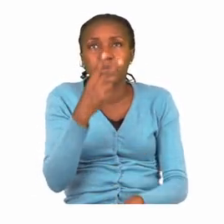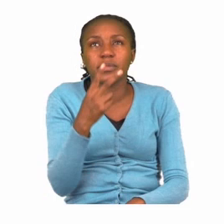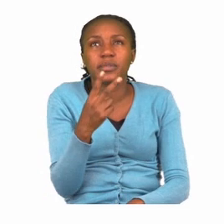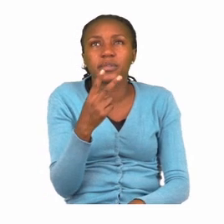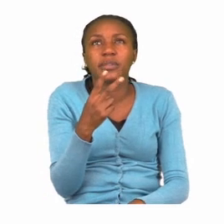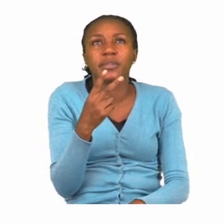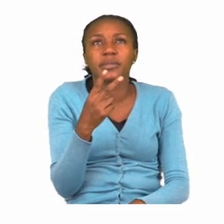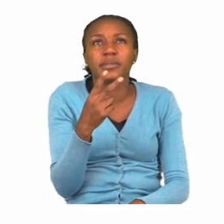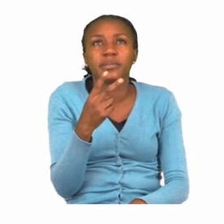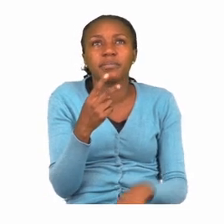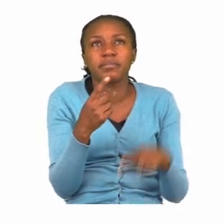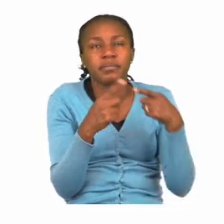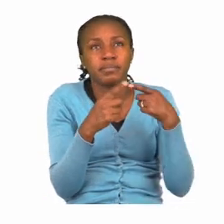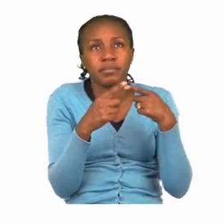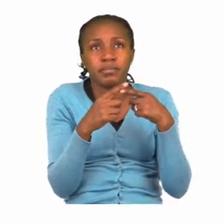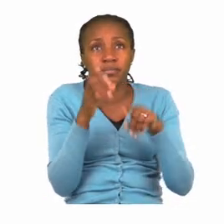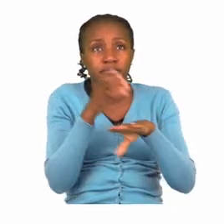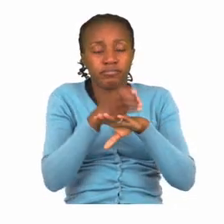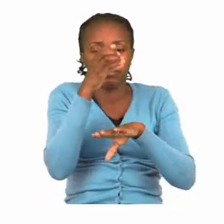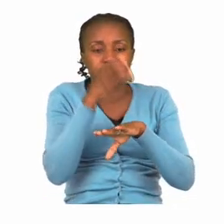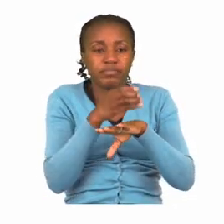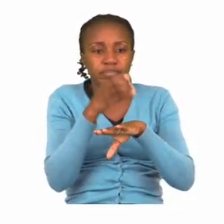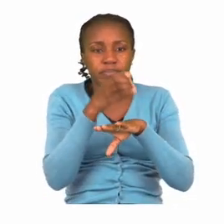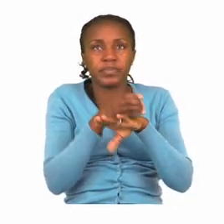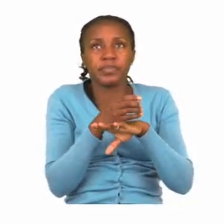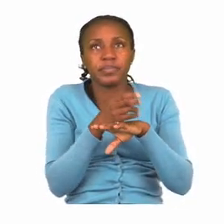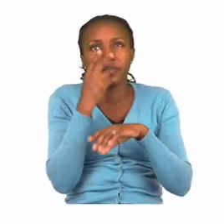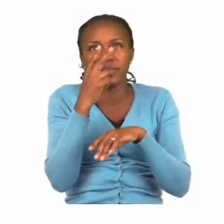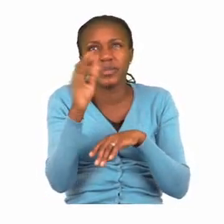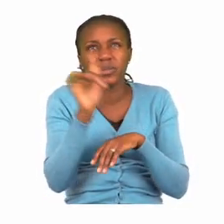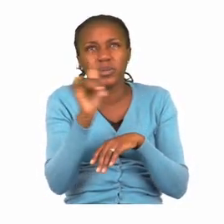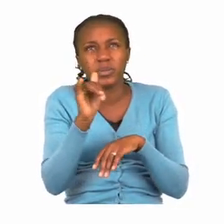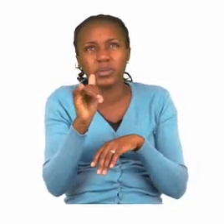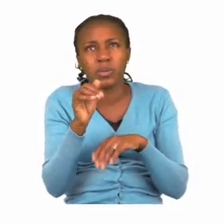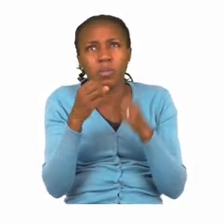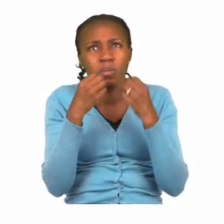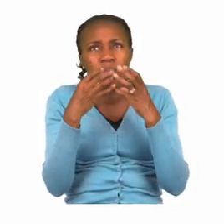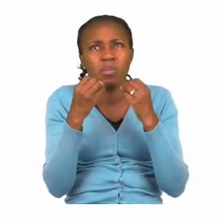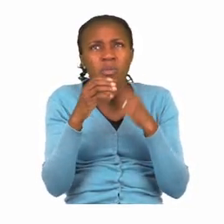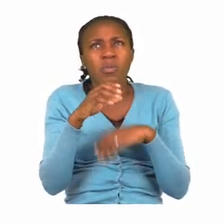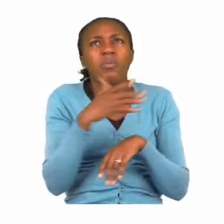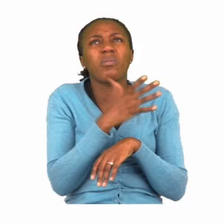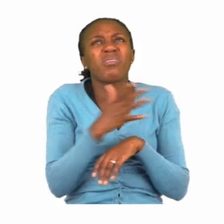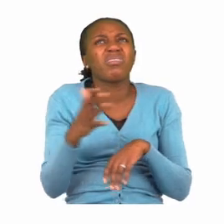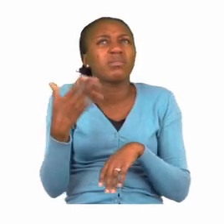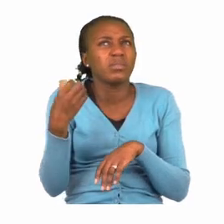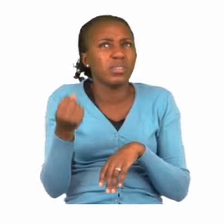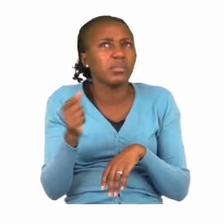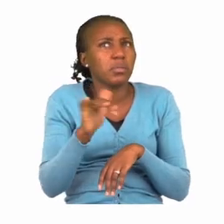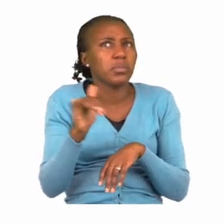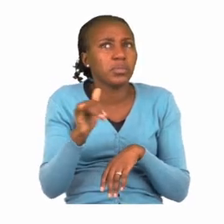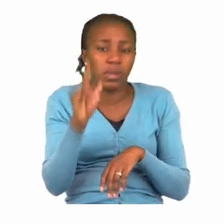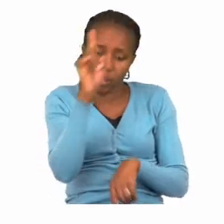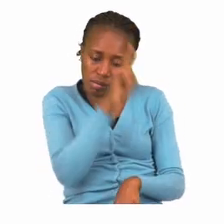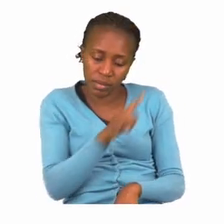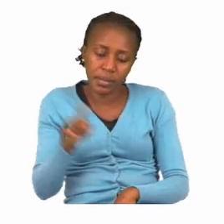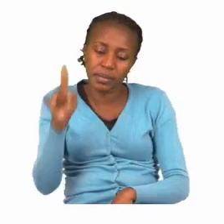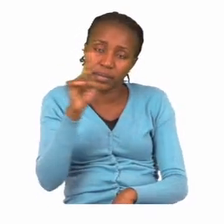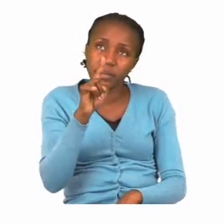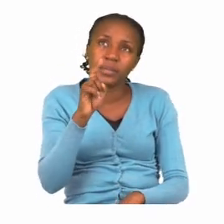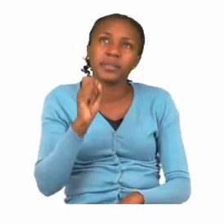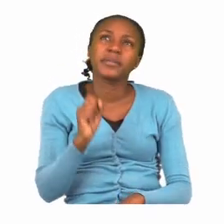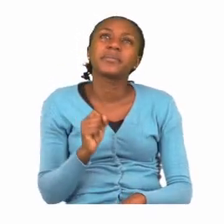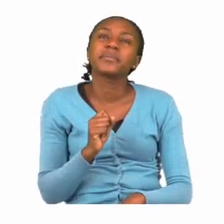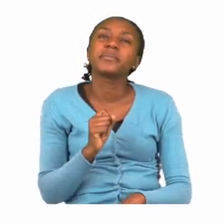look at the cups, and you have to decide which cup has more water.